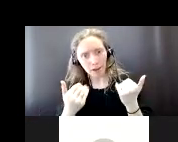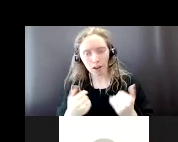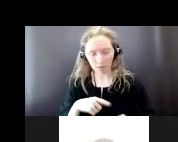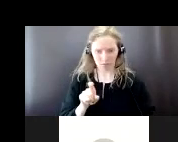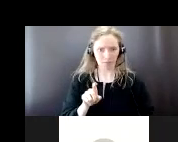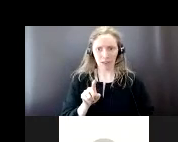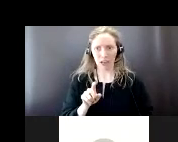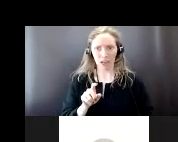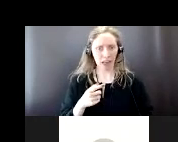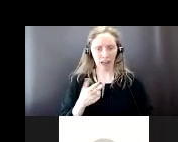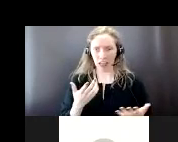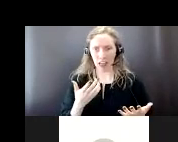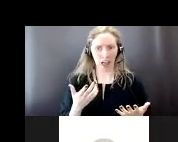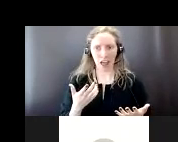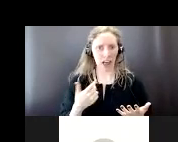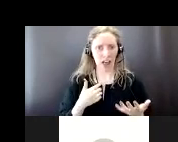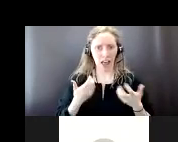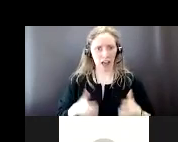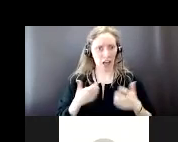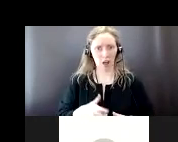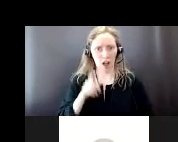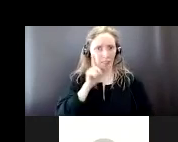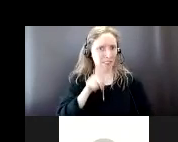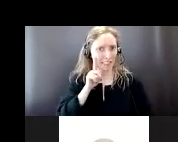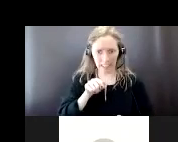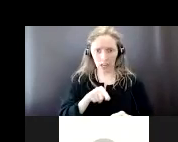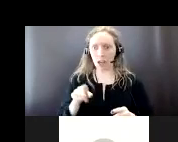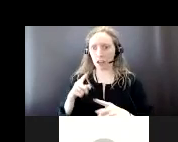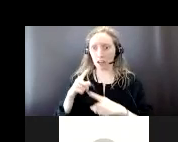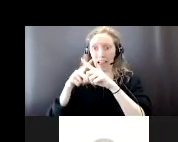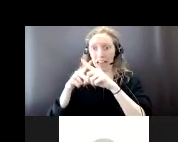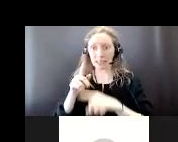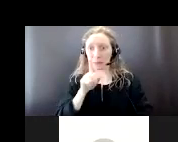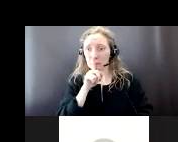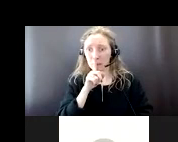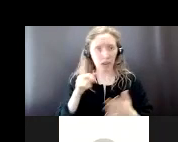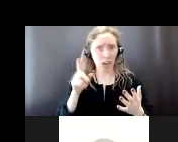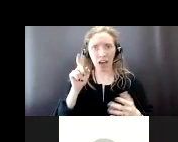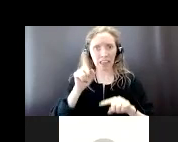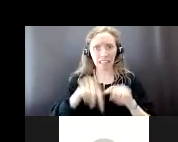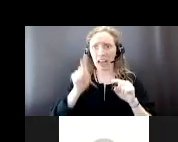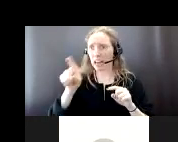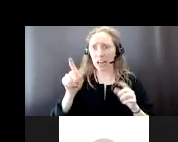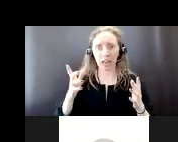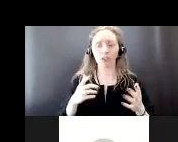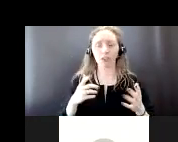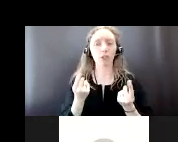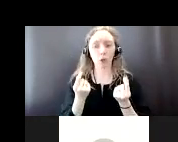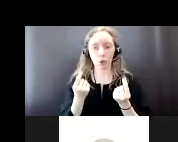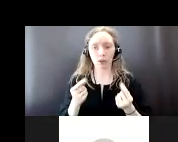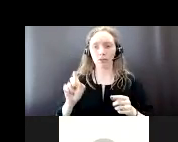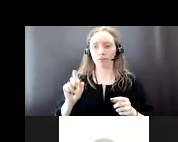by holding the power button, turn it back on. You can also do Control-Alt-Delete to take you to the task